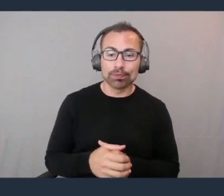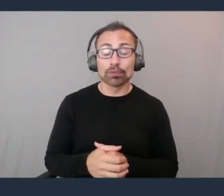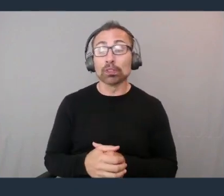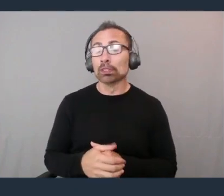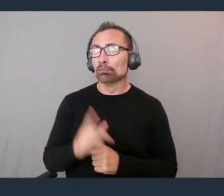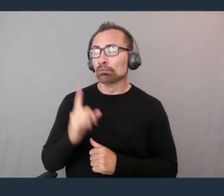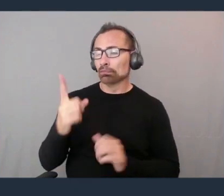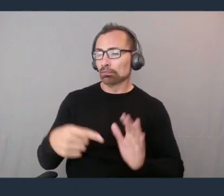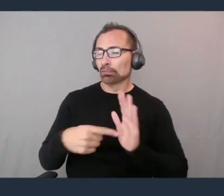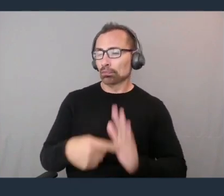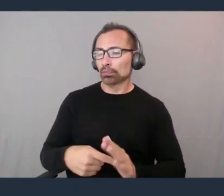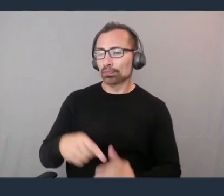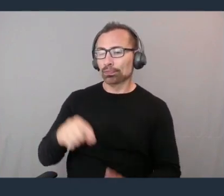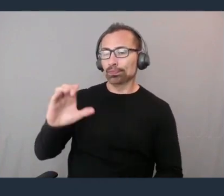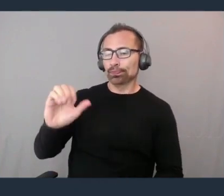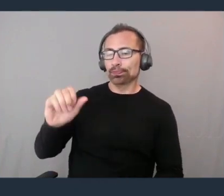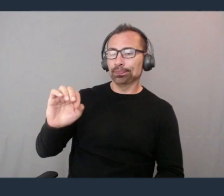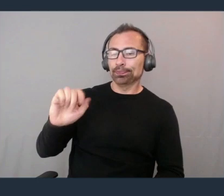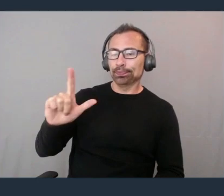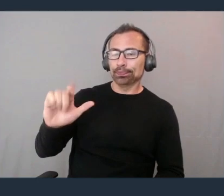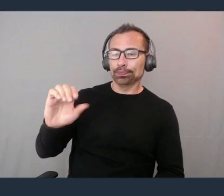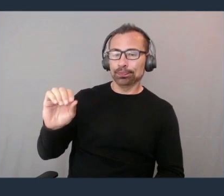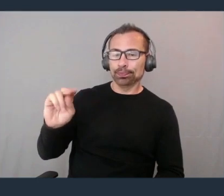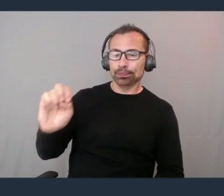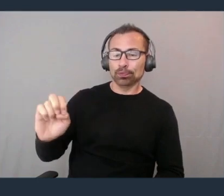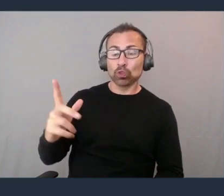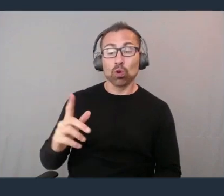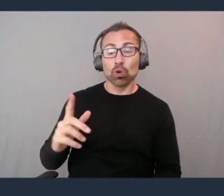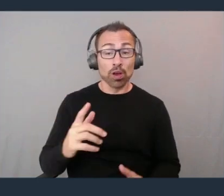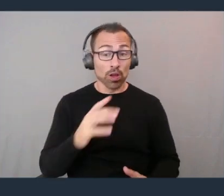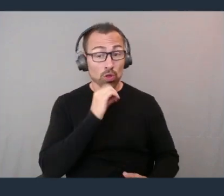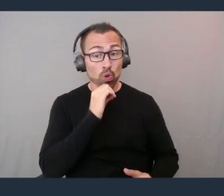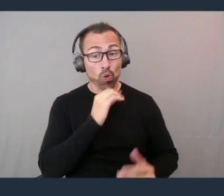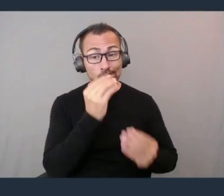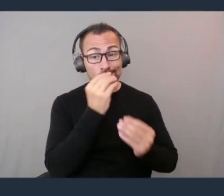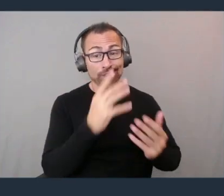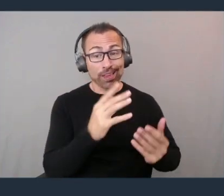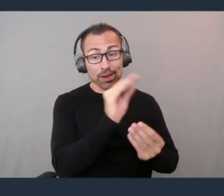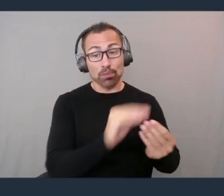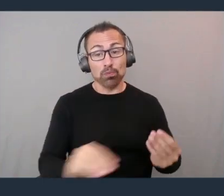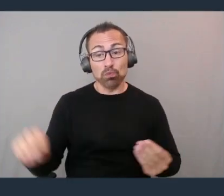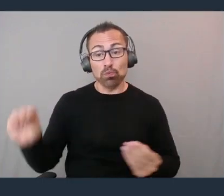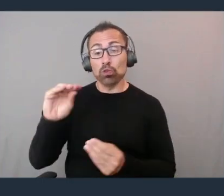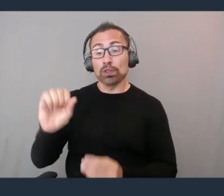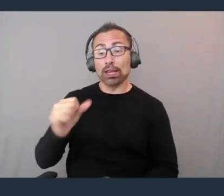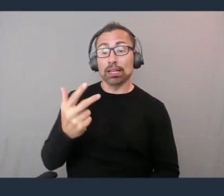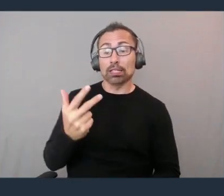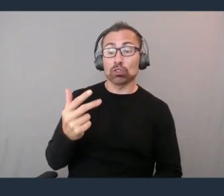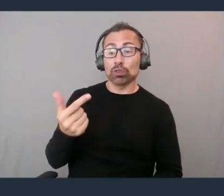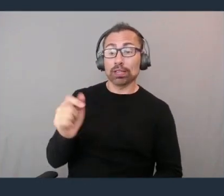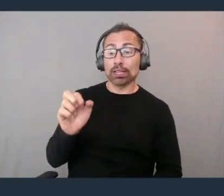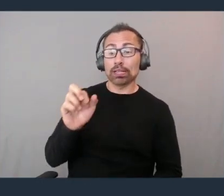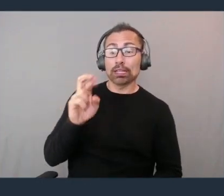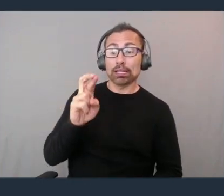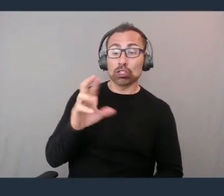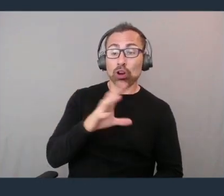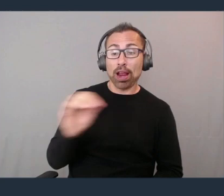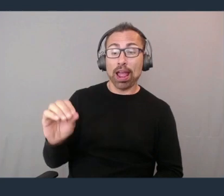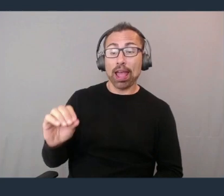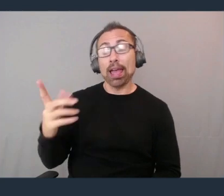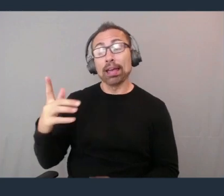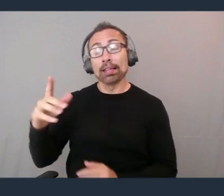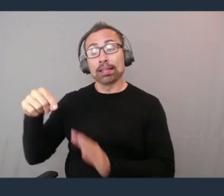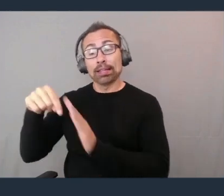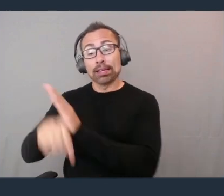One moved a major portion of their old version data to S3 Glacier and S3 Glacier Deep Archive. Using